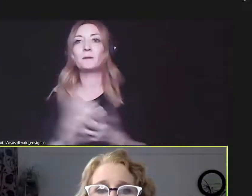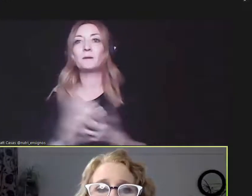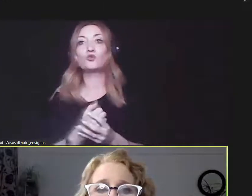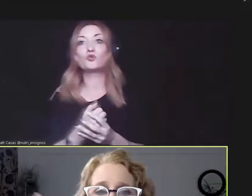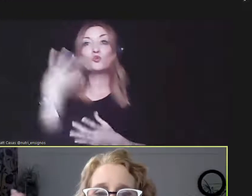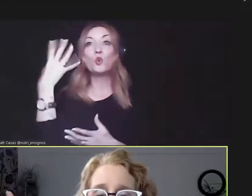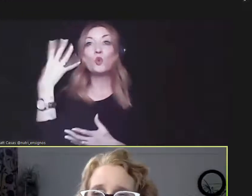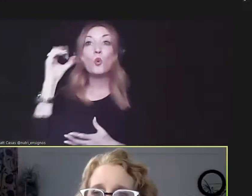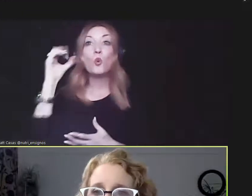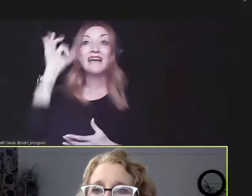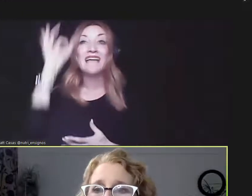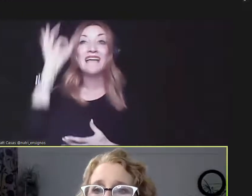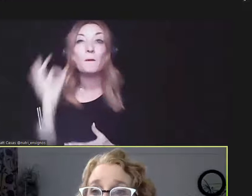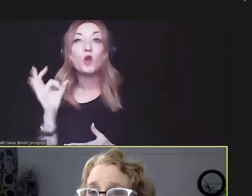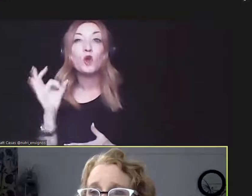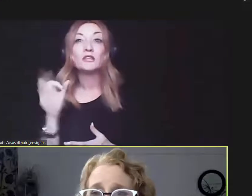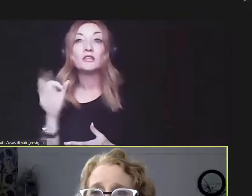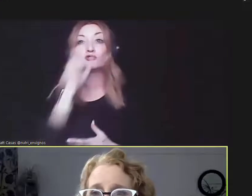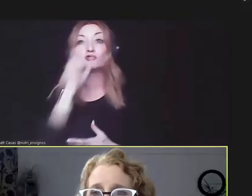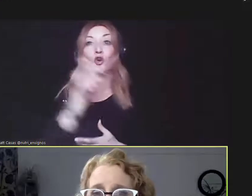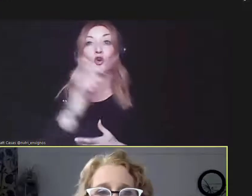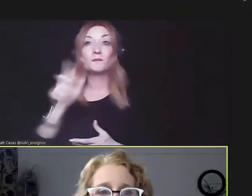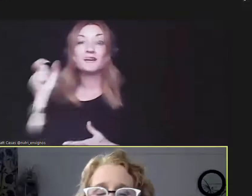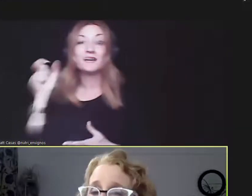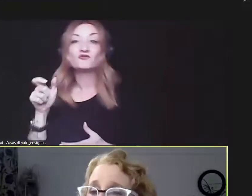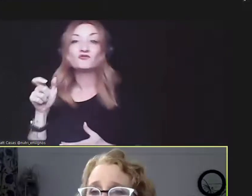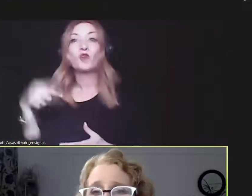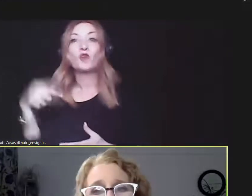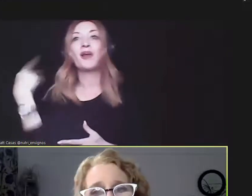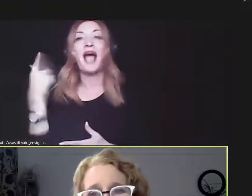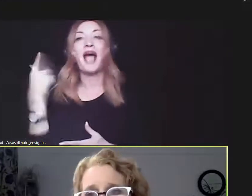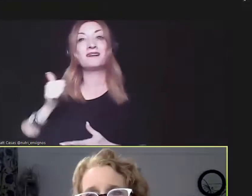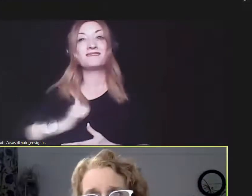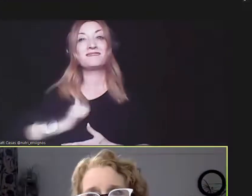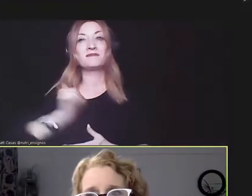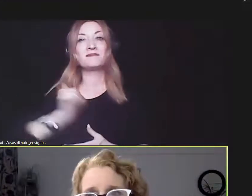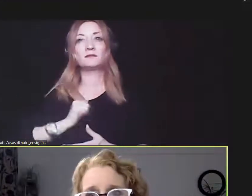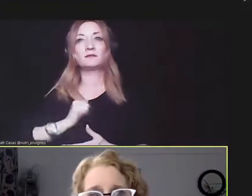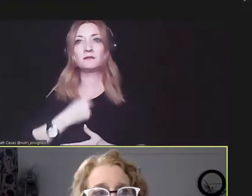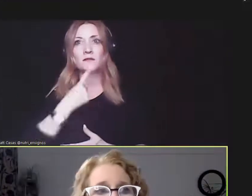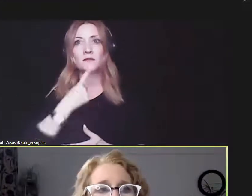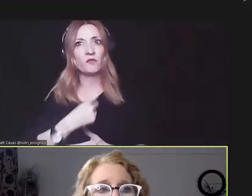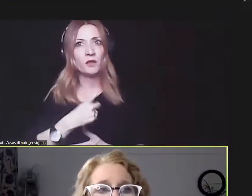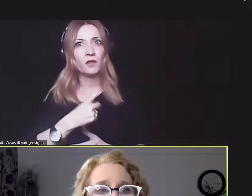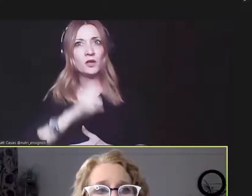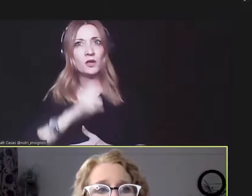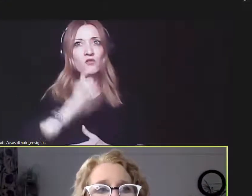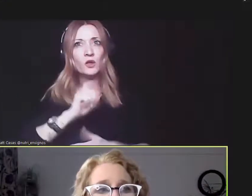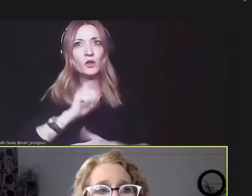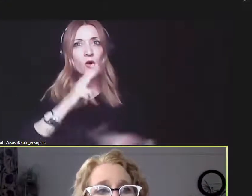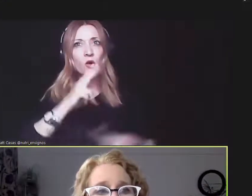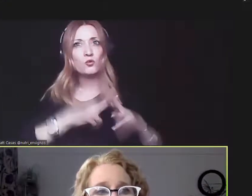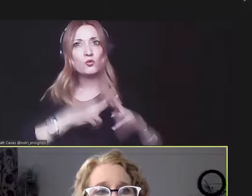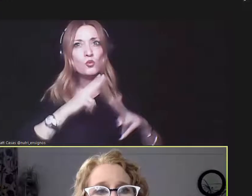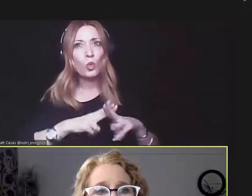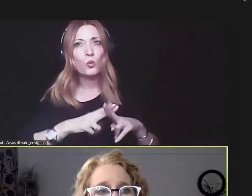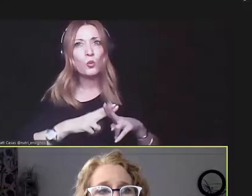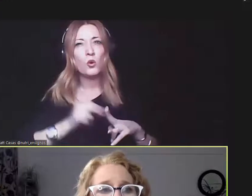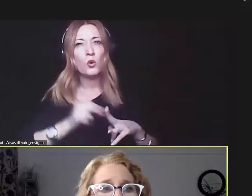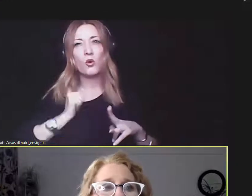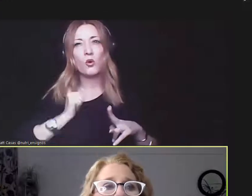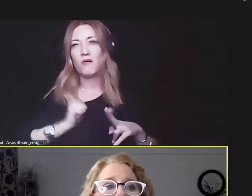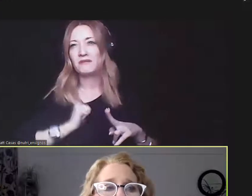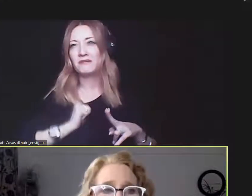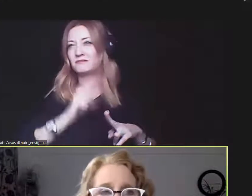constipation, when those bowels aren't moving, is so bad for your gut. So we really do need